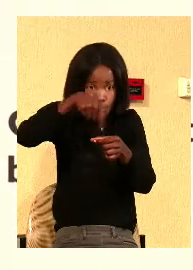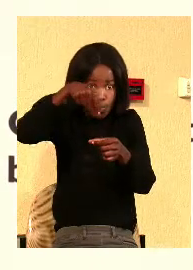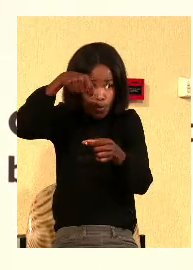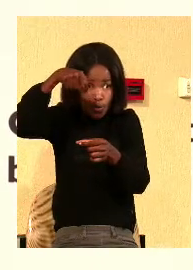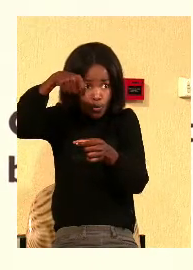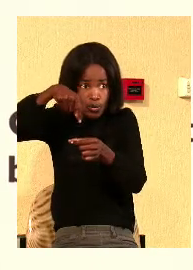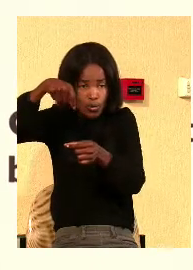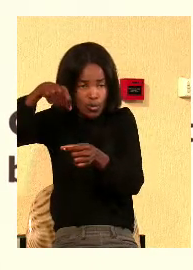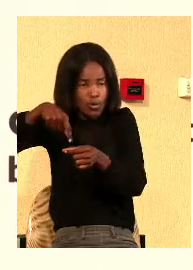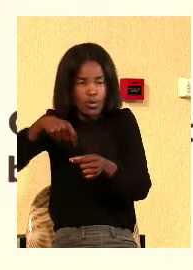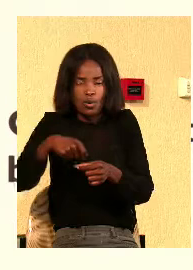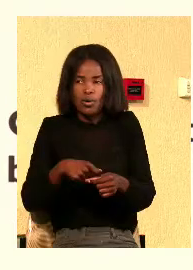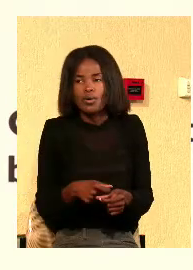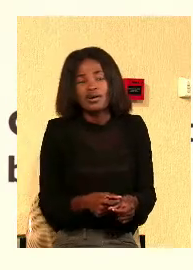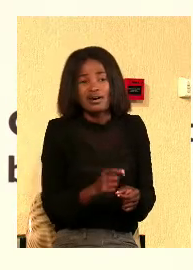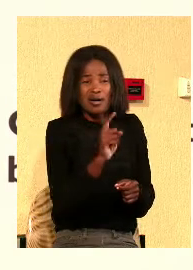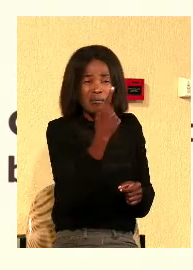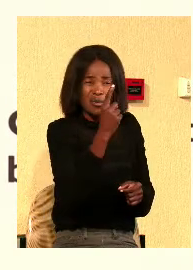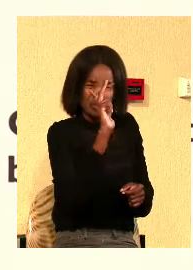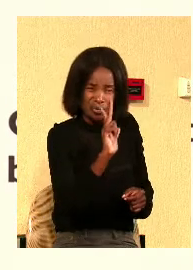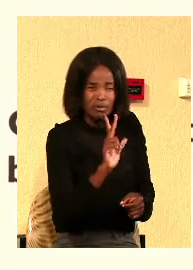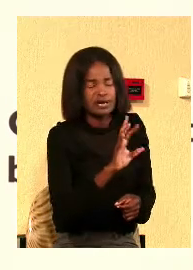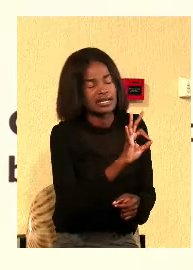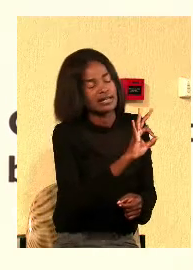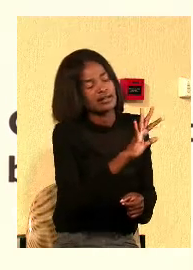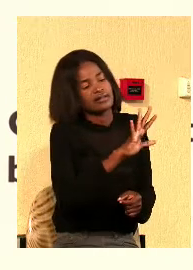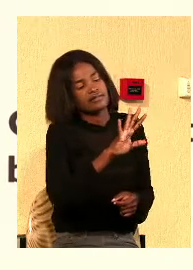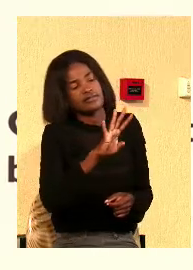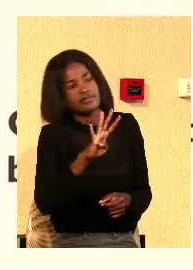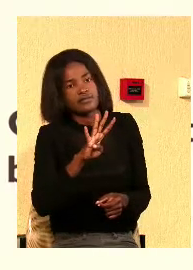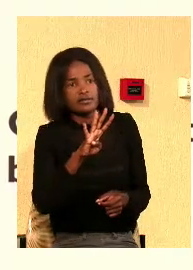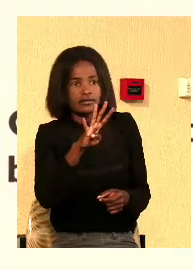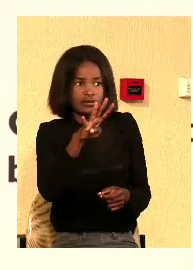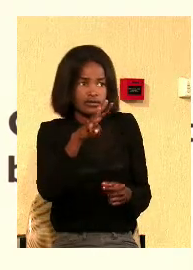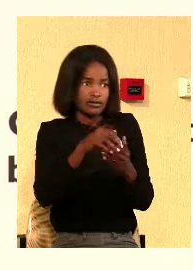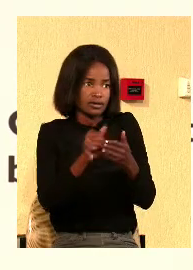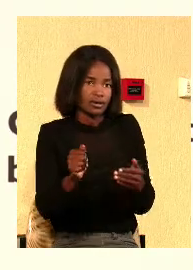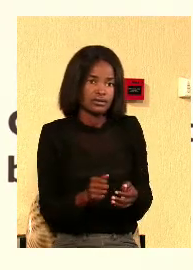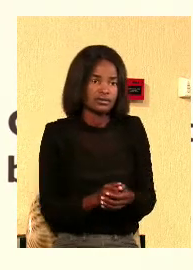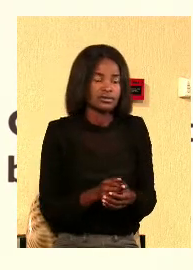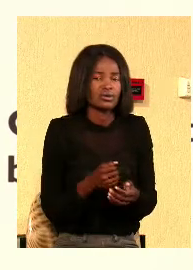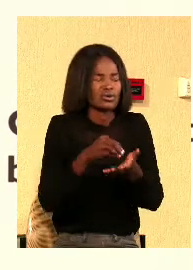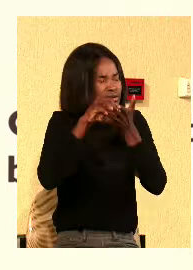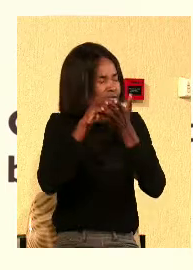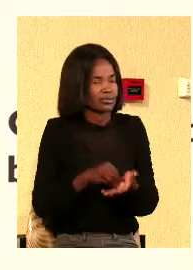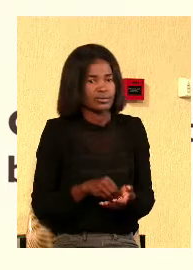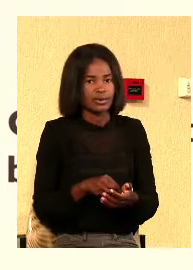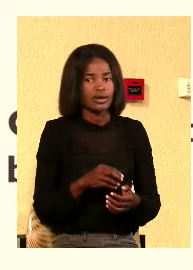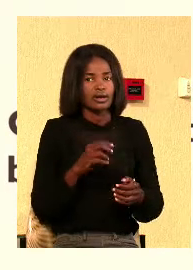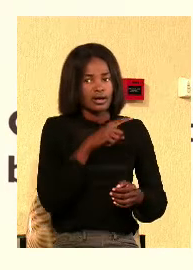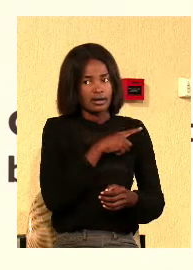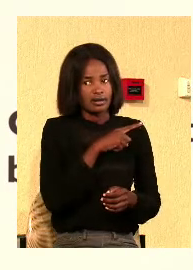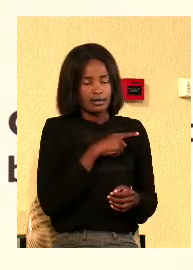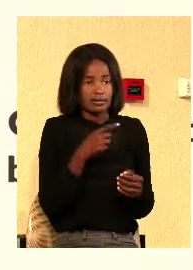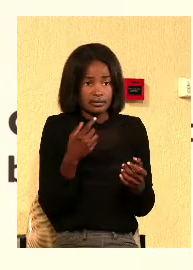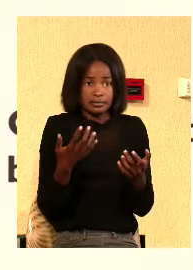it's quite a high amount of money required in order to do these tests. Yeah. Otherwise, we are